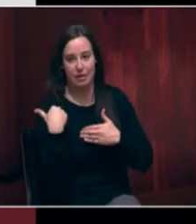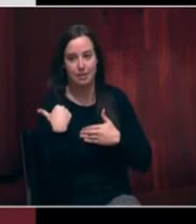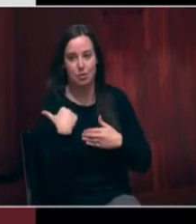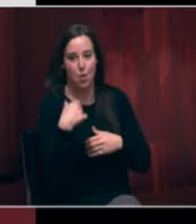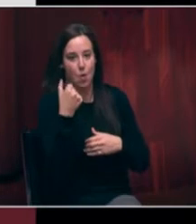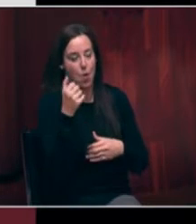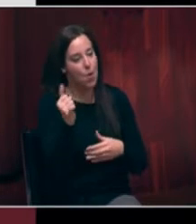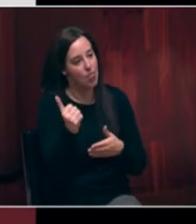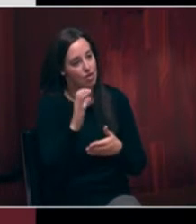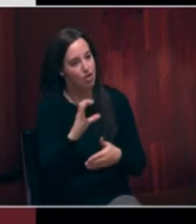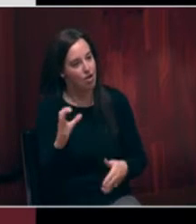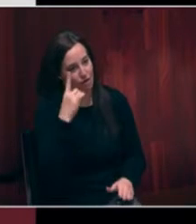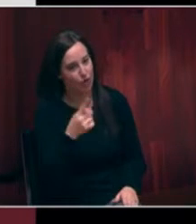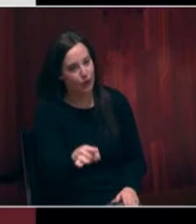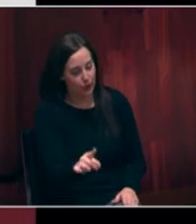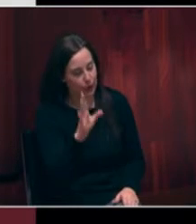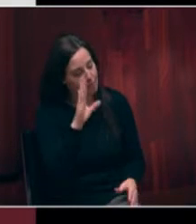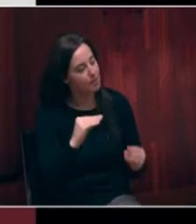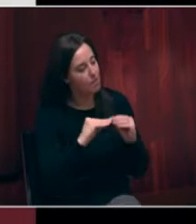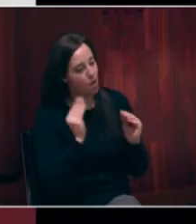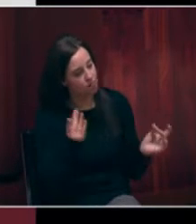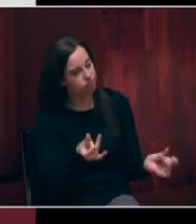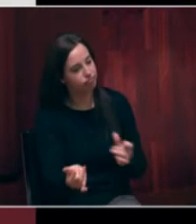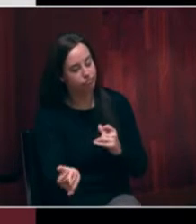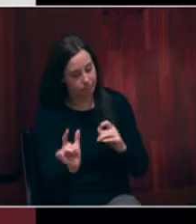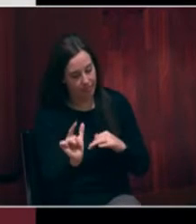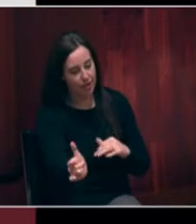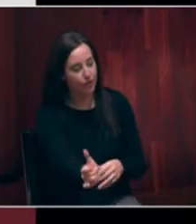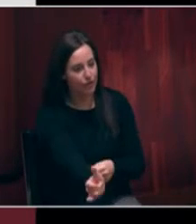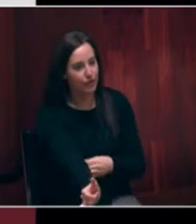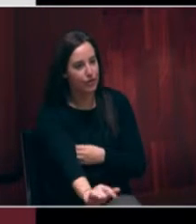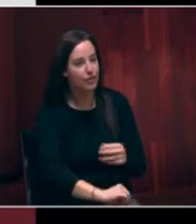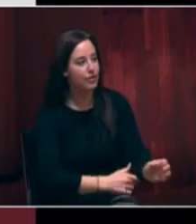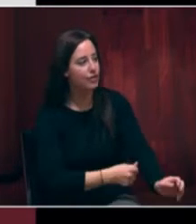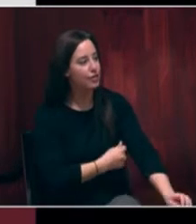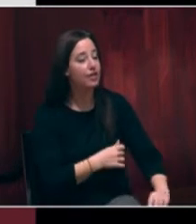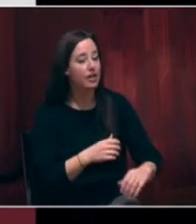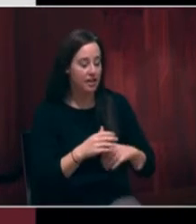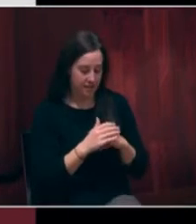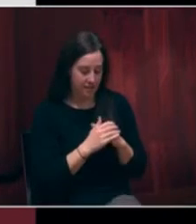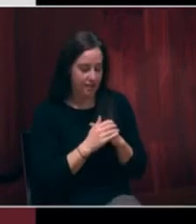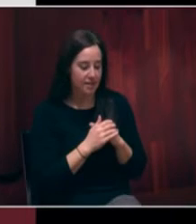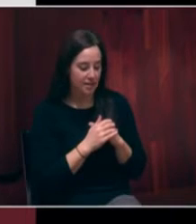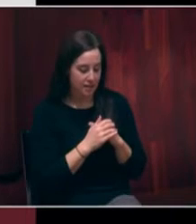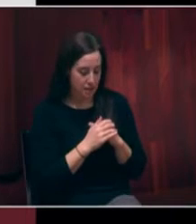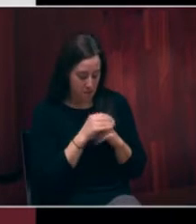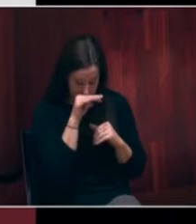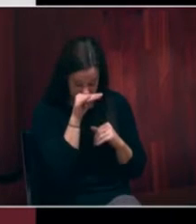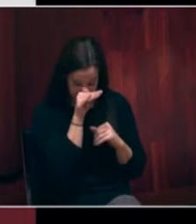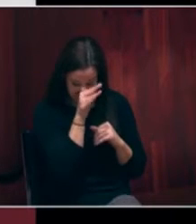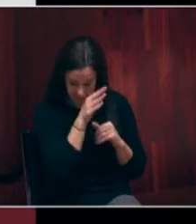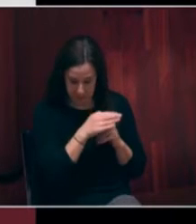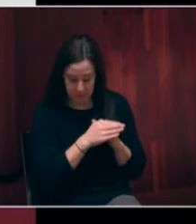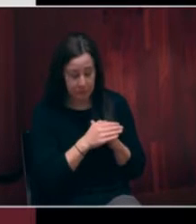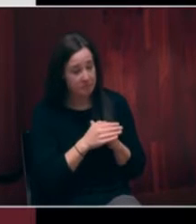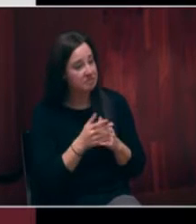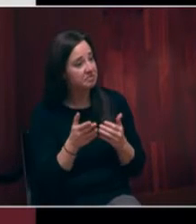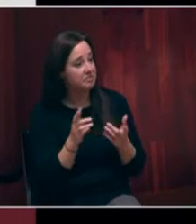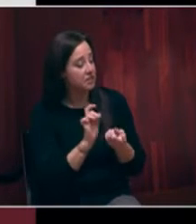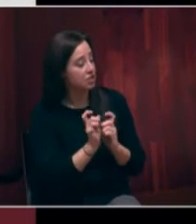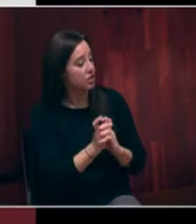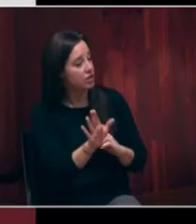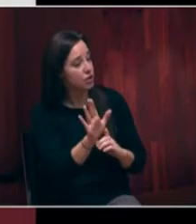going to be so efficient for you, much easier. And then there's job aids, again, to do the common things on the site. So it's whether it's changing